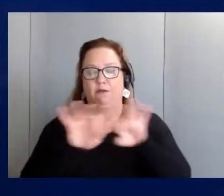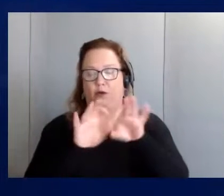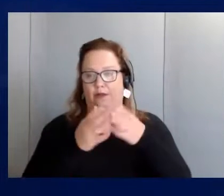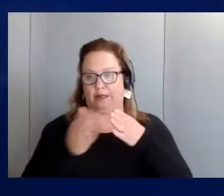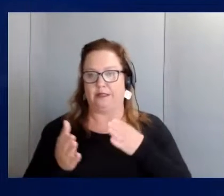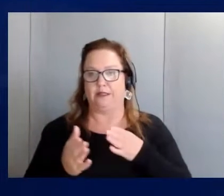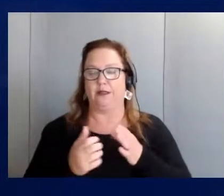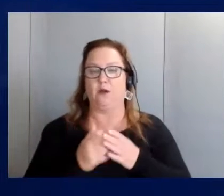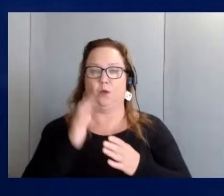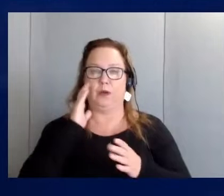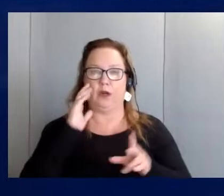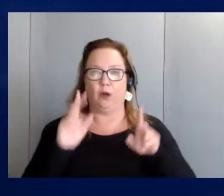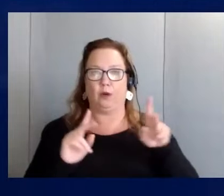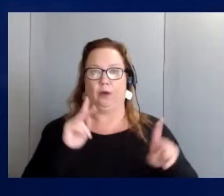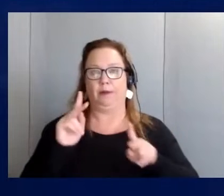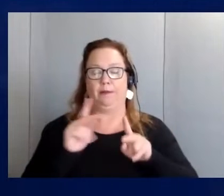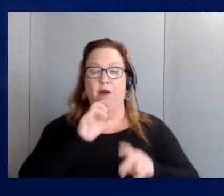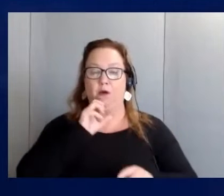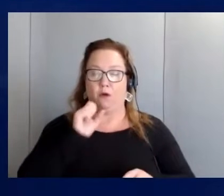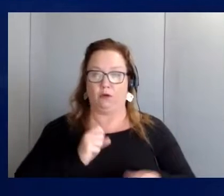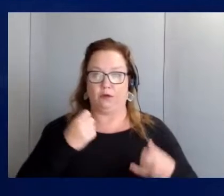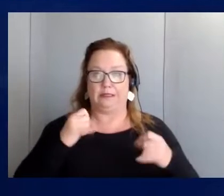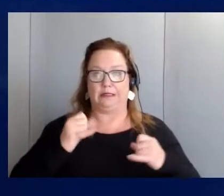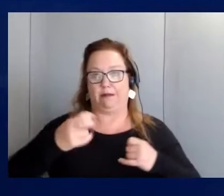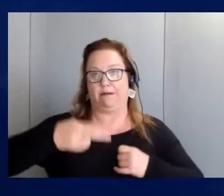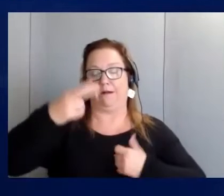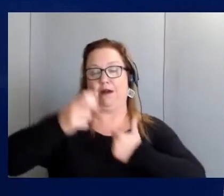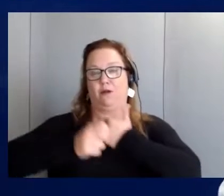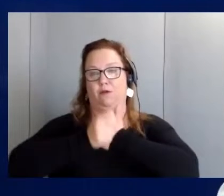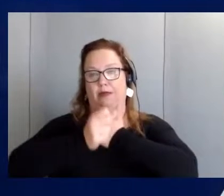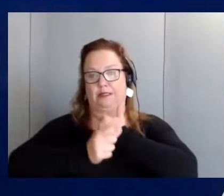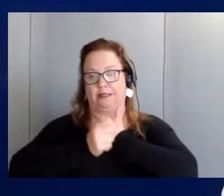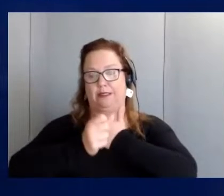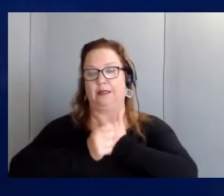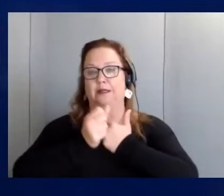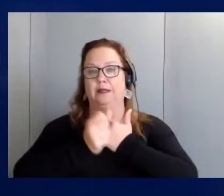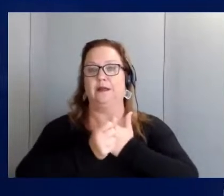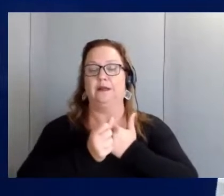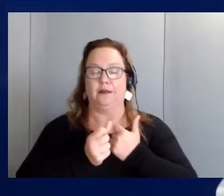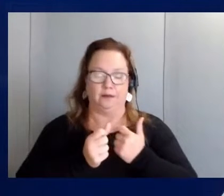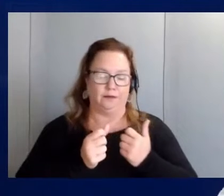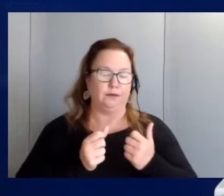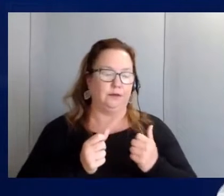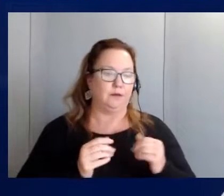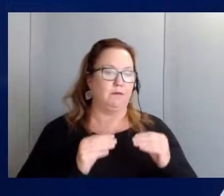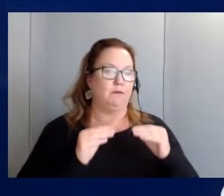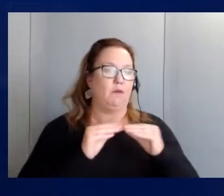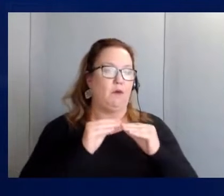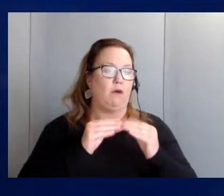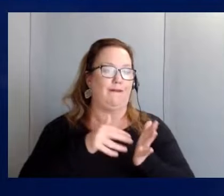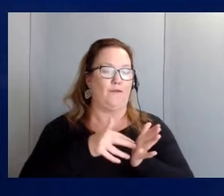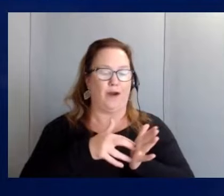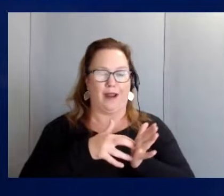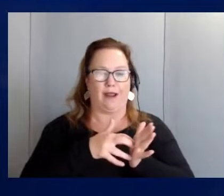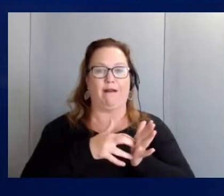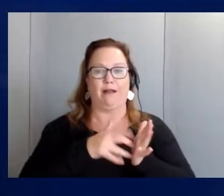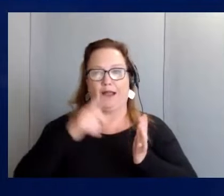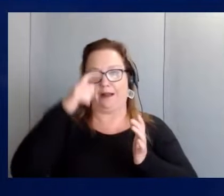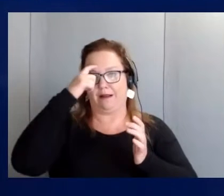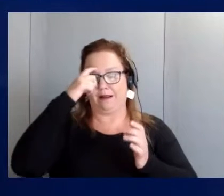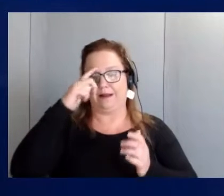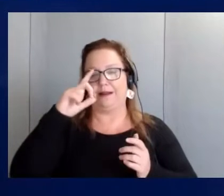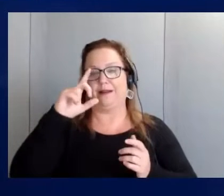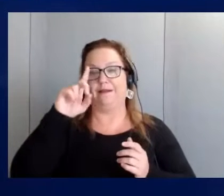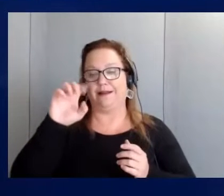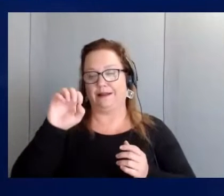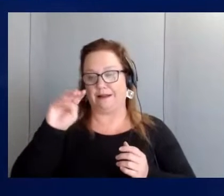that people that are older are still at higher risk, especially those that are more frail, and that includes a cognitive impairment like dementia, puts them in